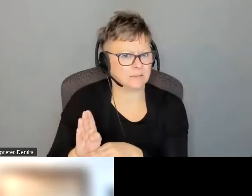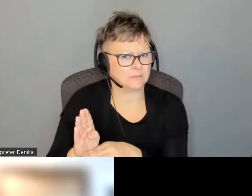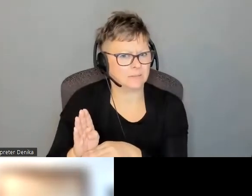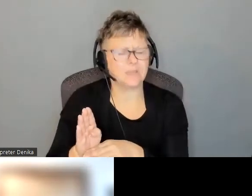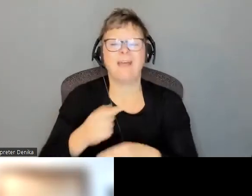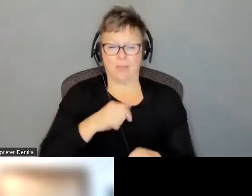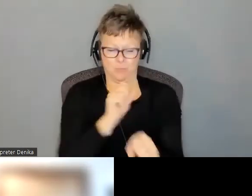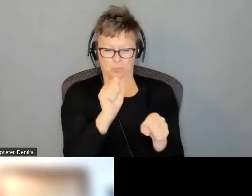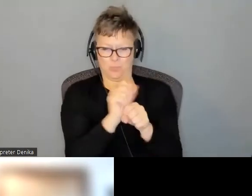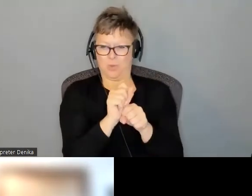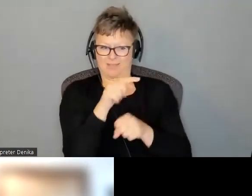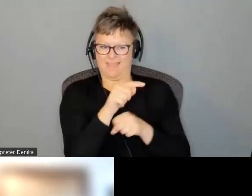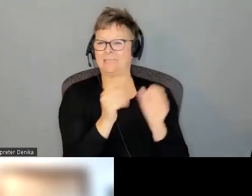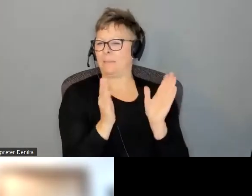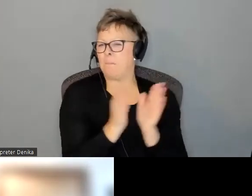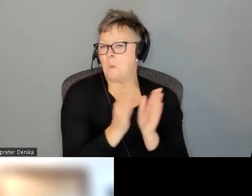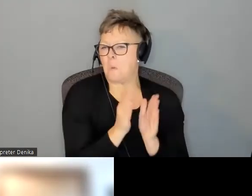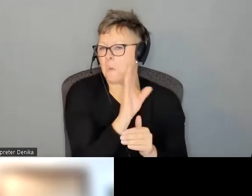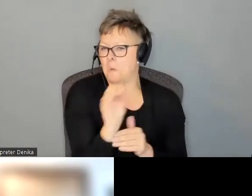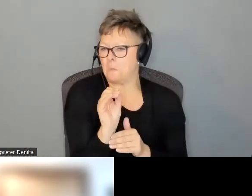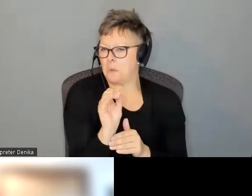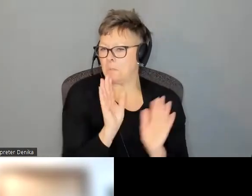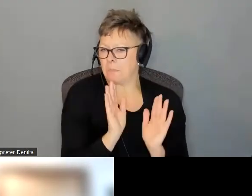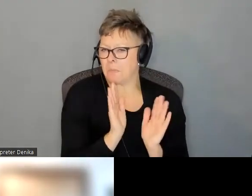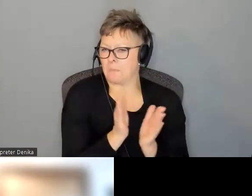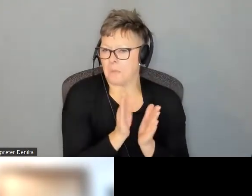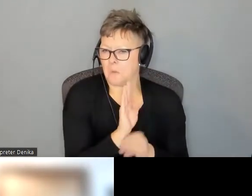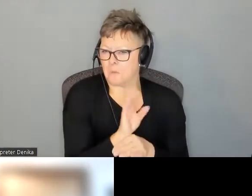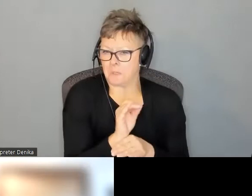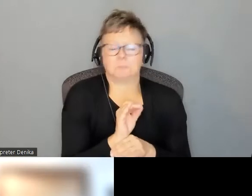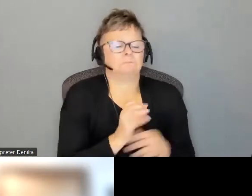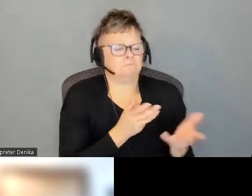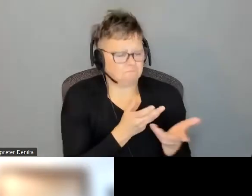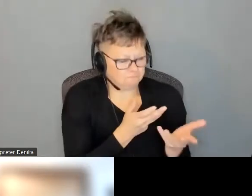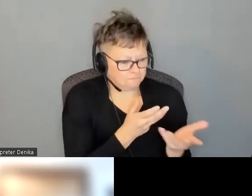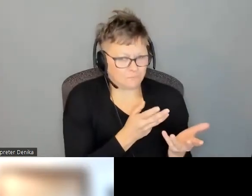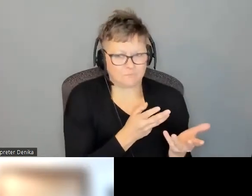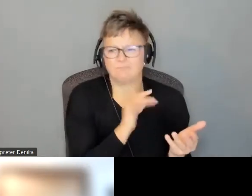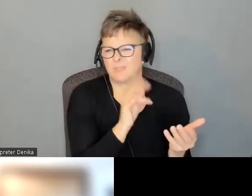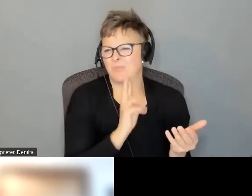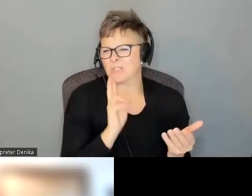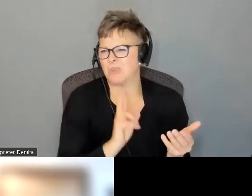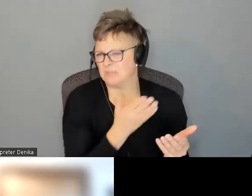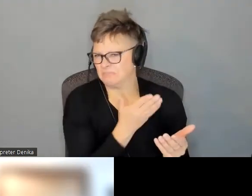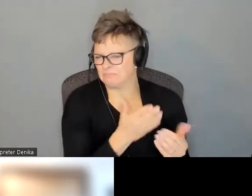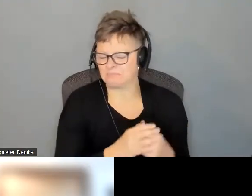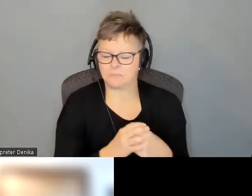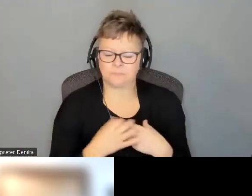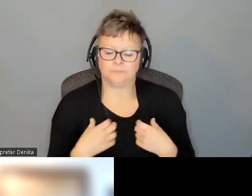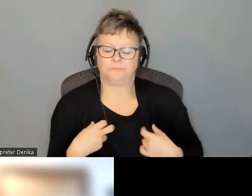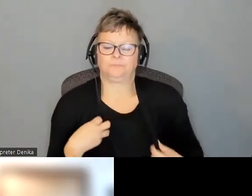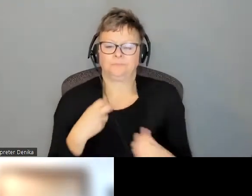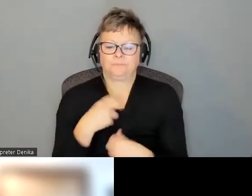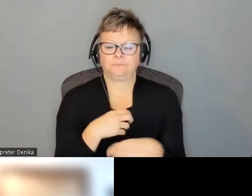very small company, and it was a restaurant, and they'd been sent